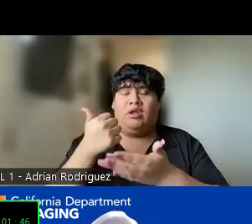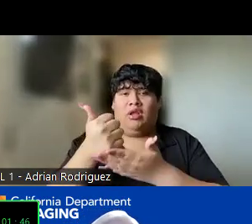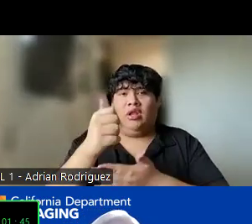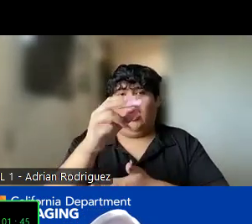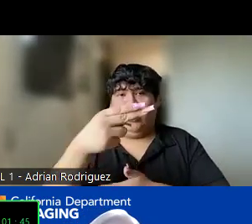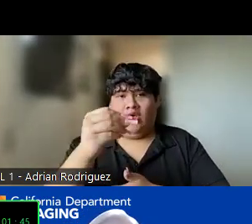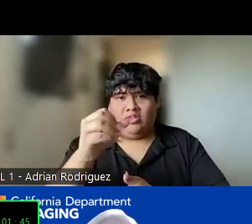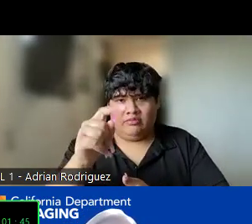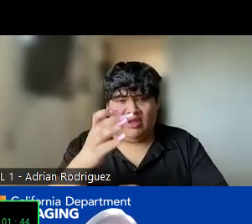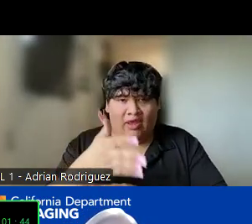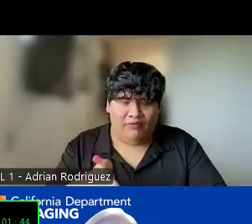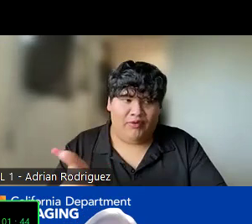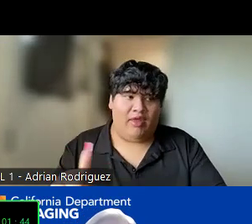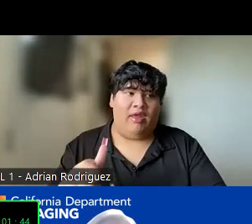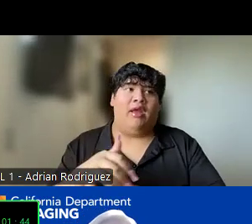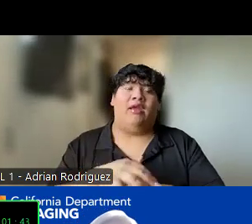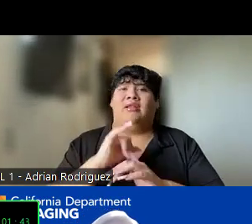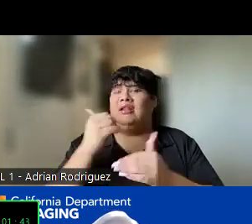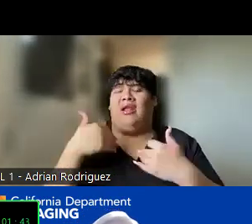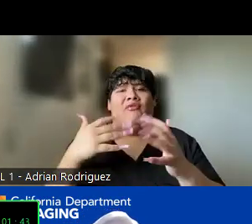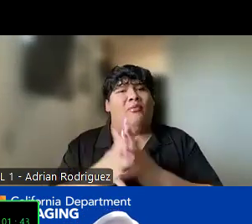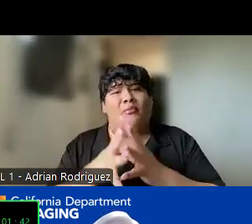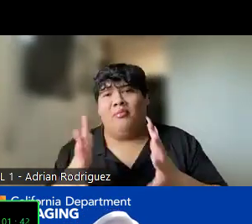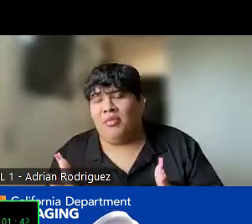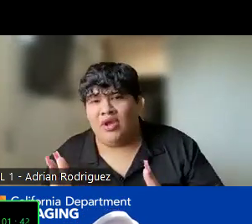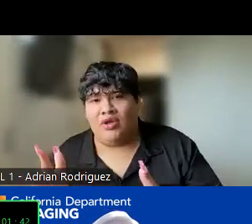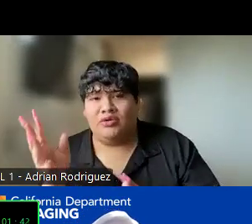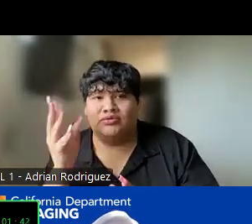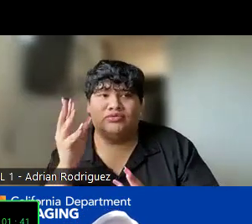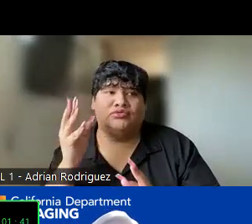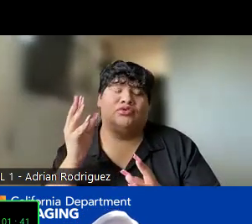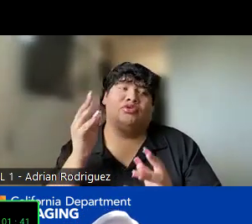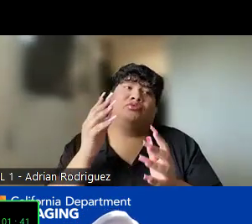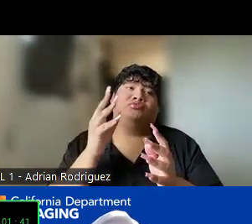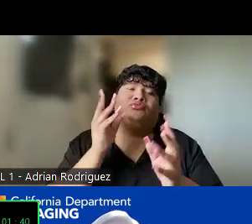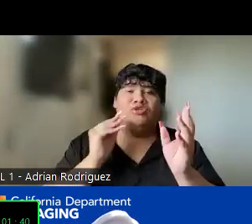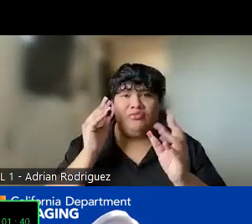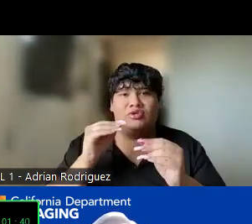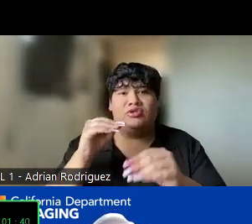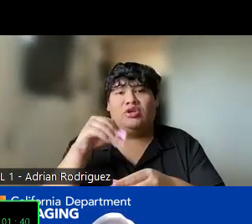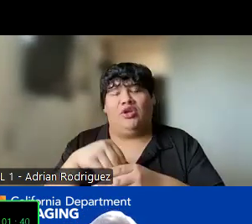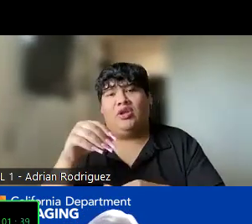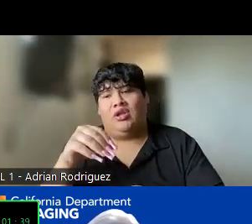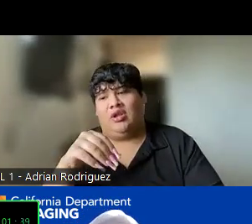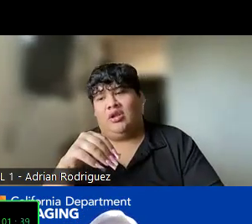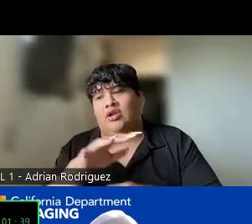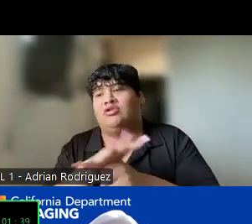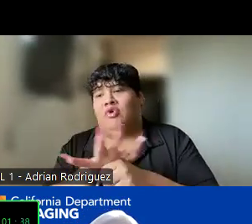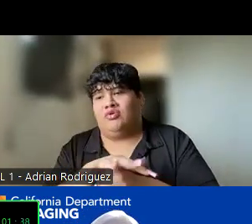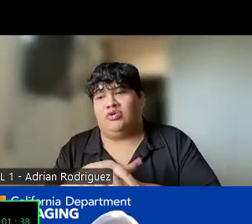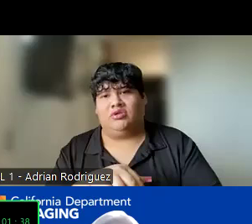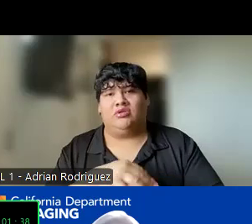afterward, and didn't have much exposure to RCFEs.